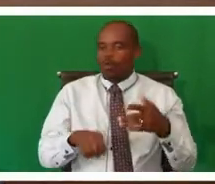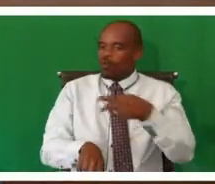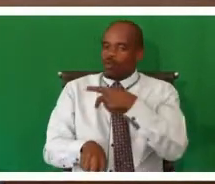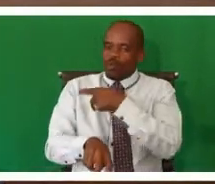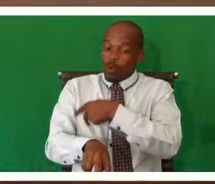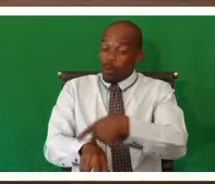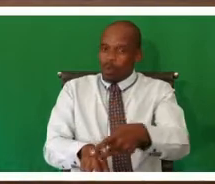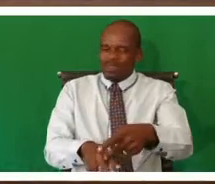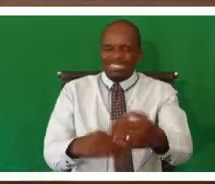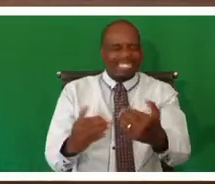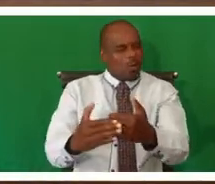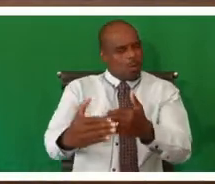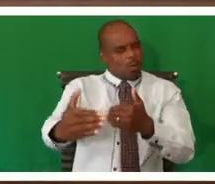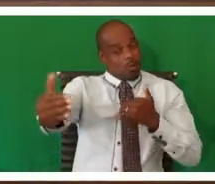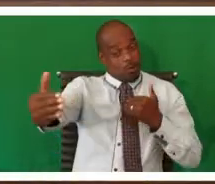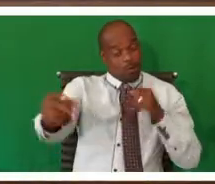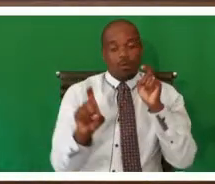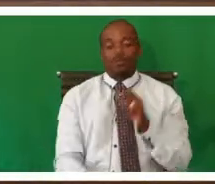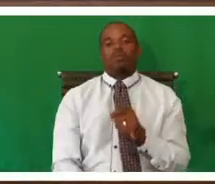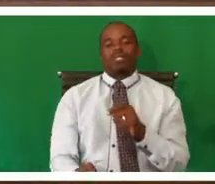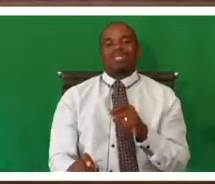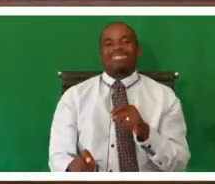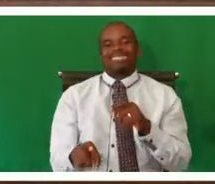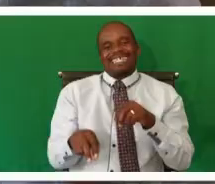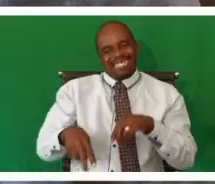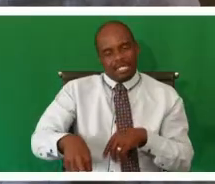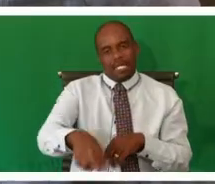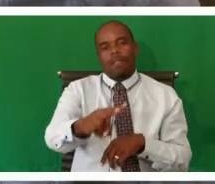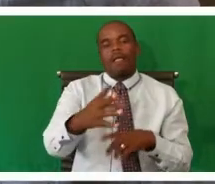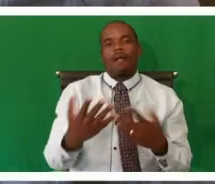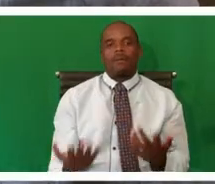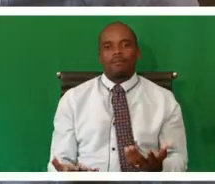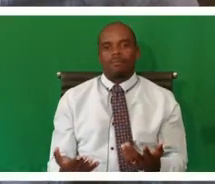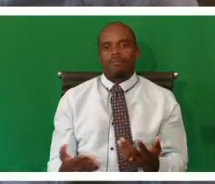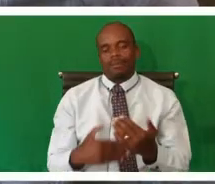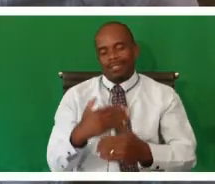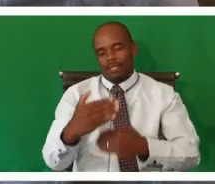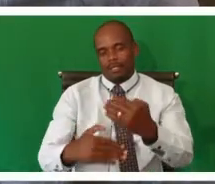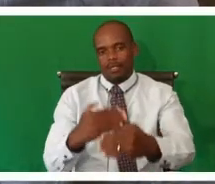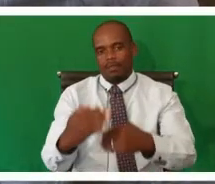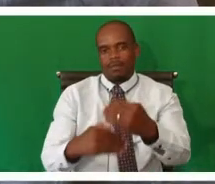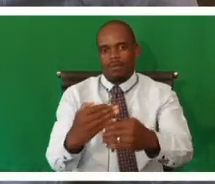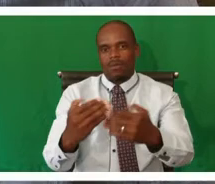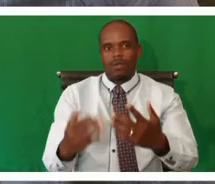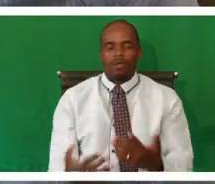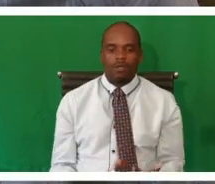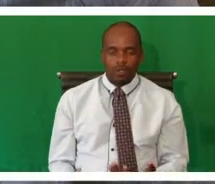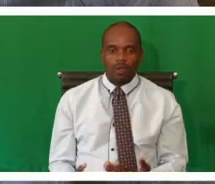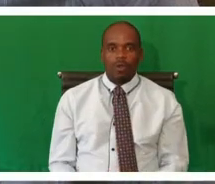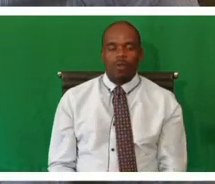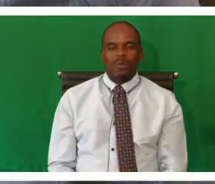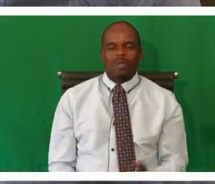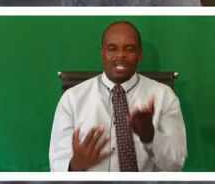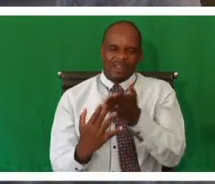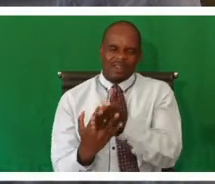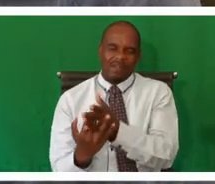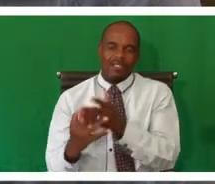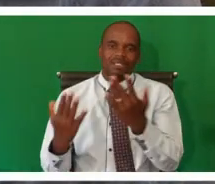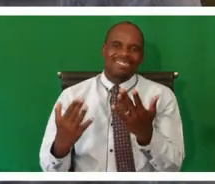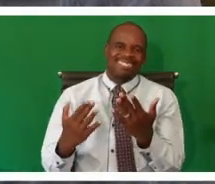Through our economic reconstruction and recovery interventions, we want